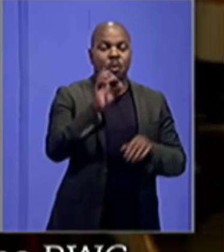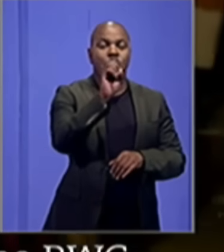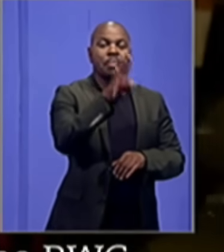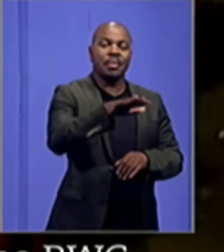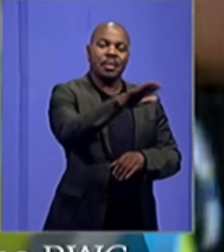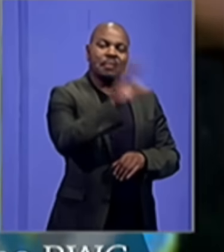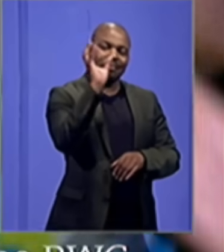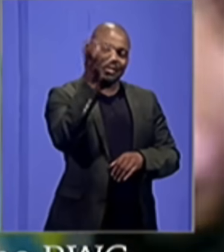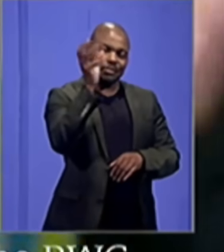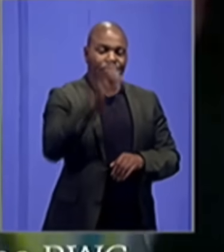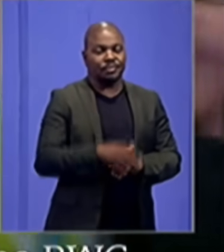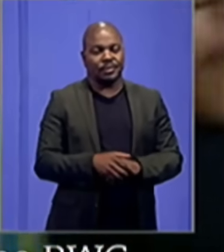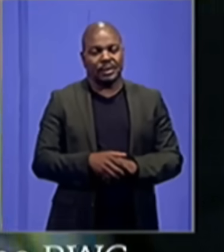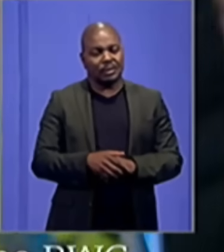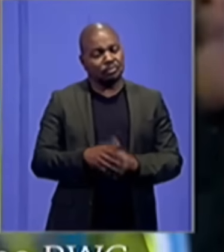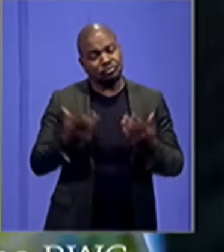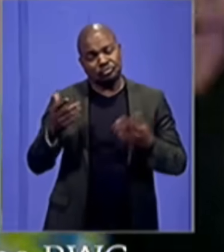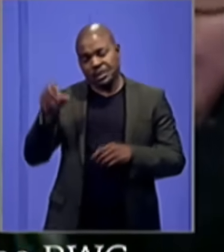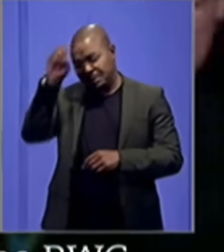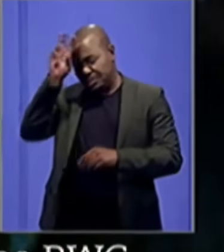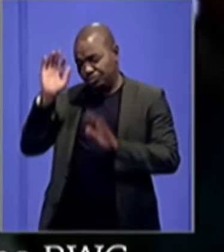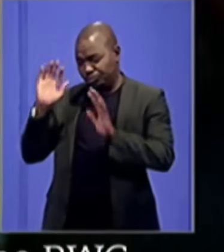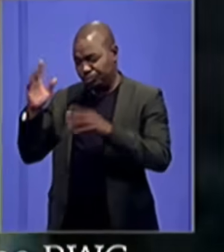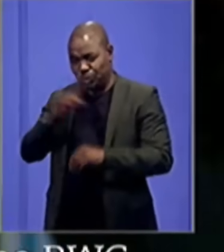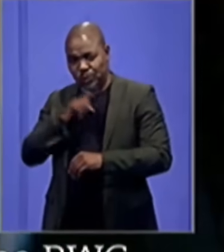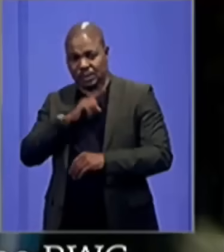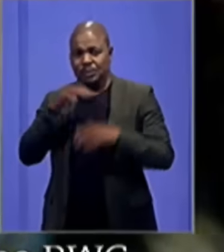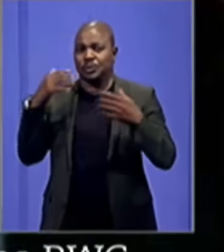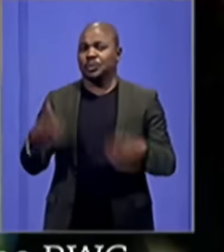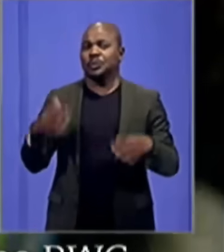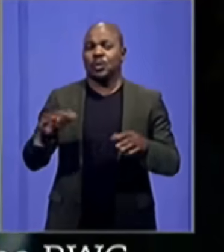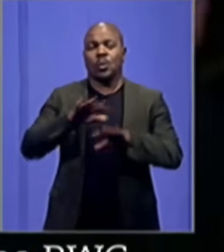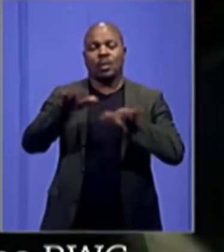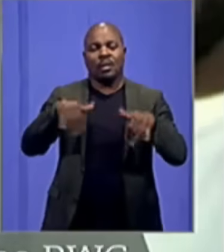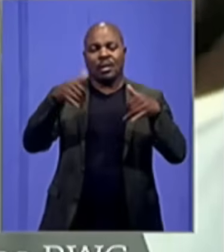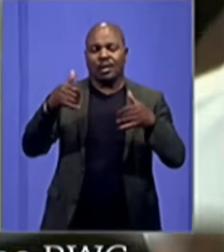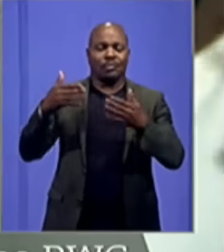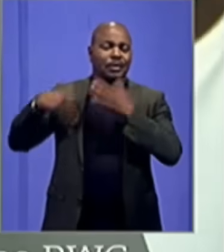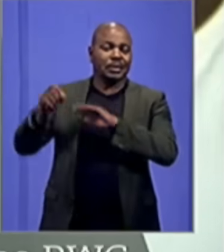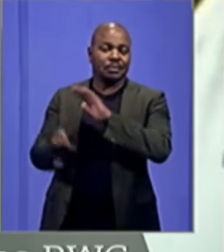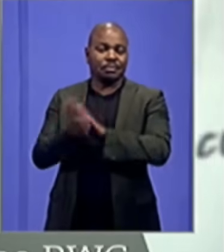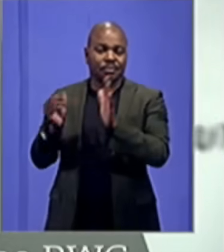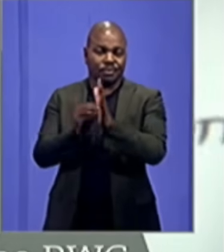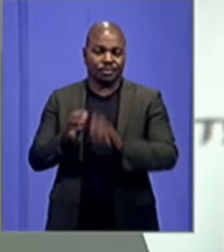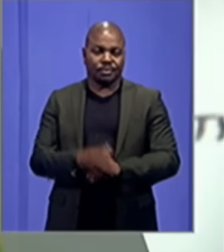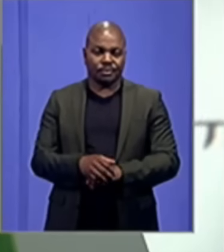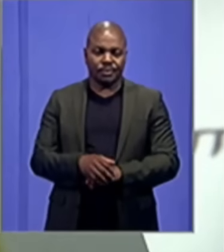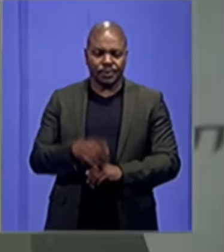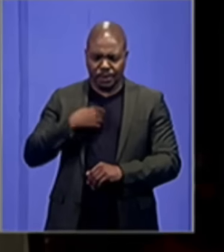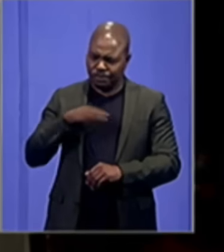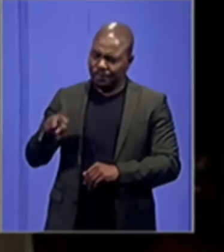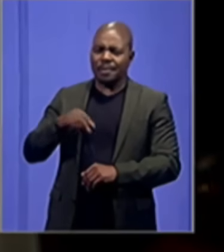Bloemfontein Free State ba tholeditse diboke ka ba hopotsa na lana dipapadi tsa mohope wa lefatshe. They've made history, they've made us